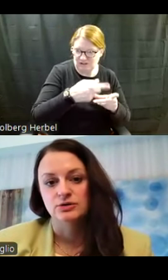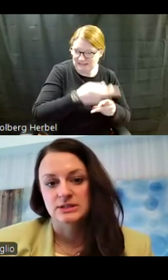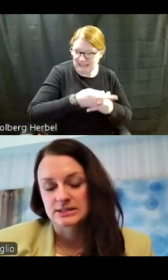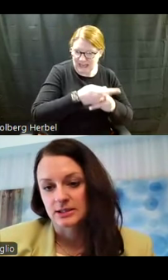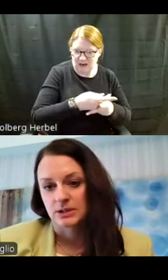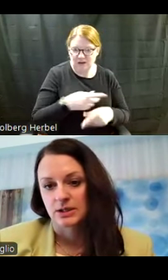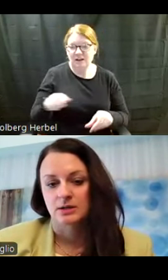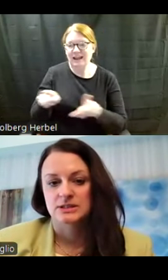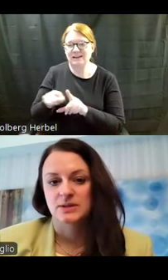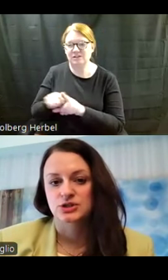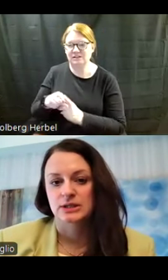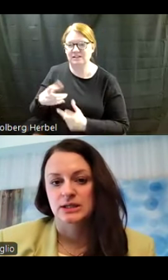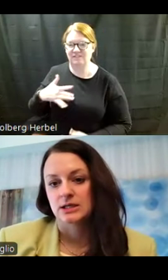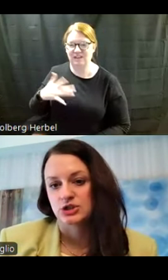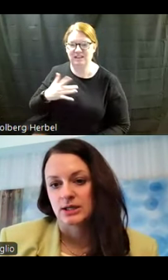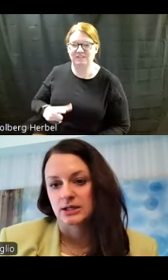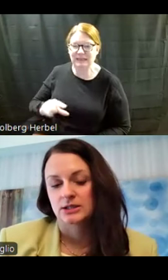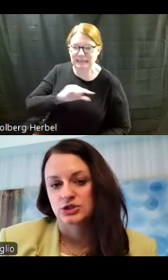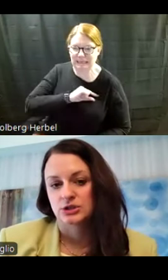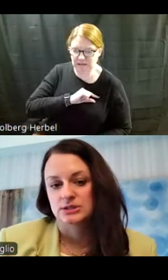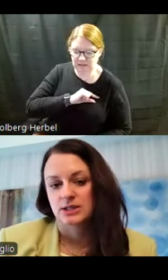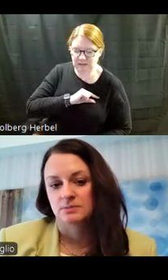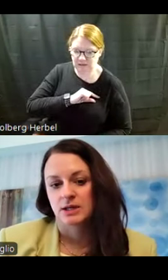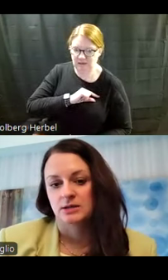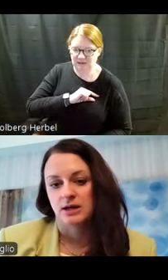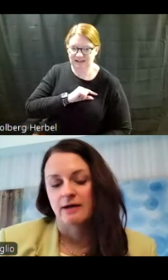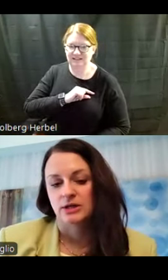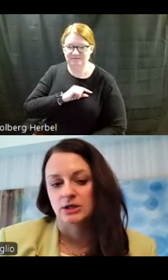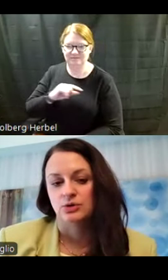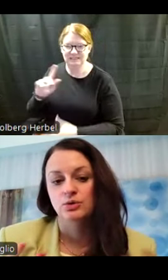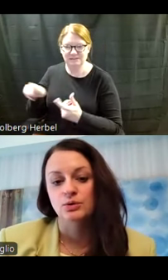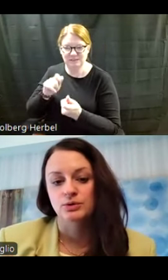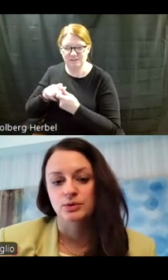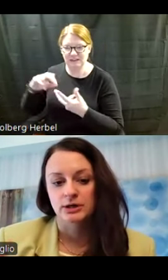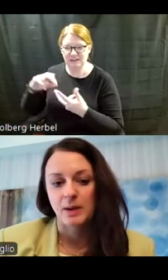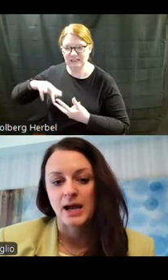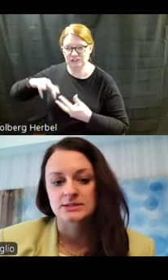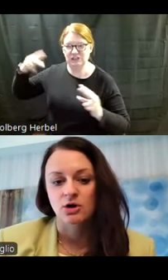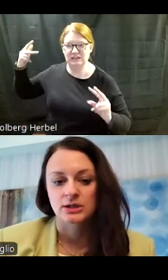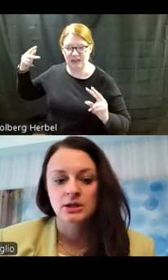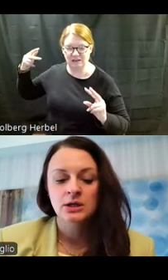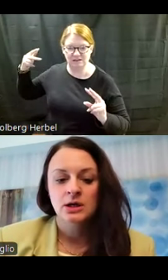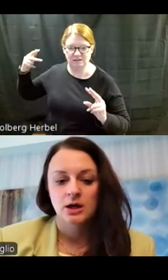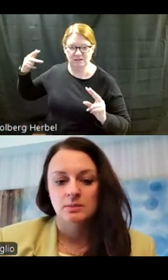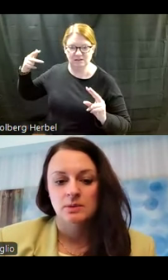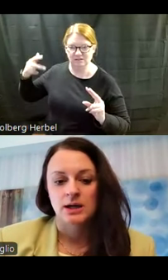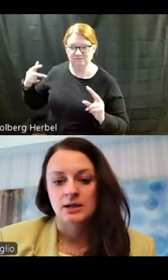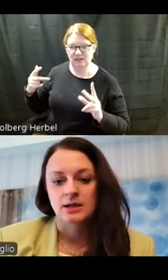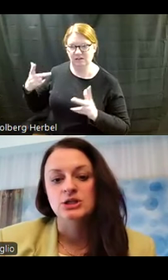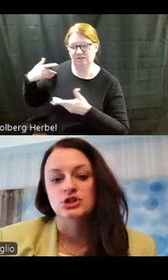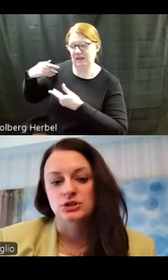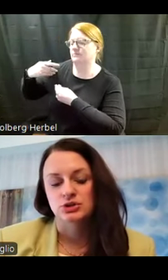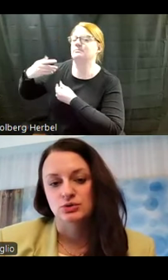of guilt and stigma, especially in genetic conditions, and having, quote unquote, kind of passed on